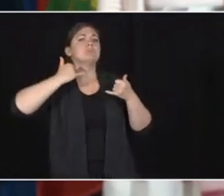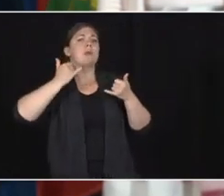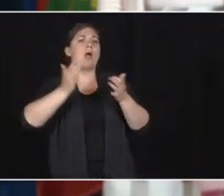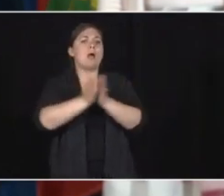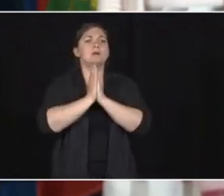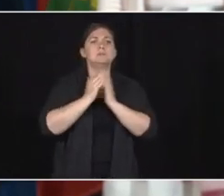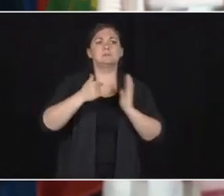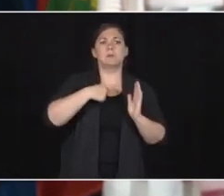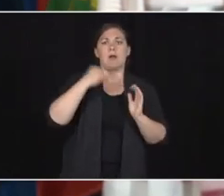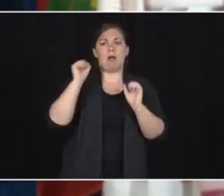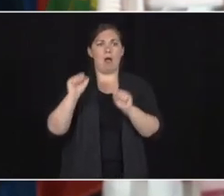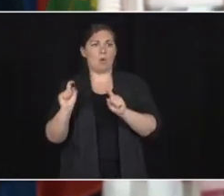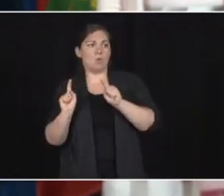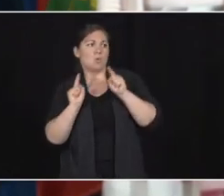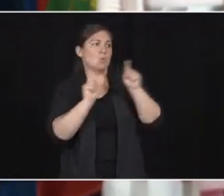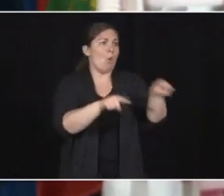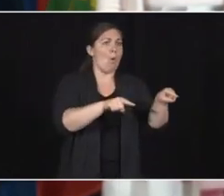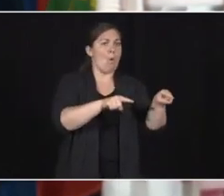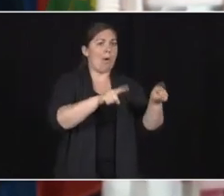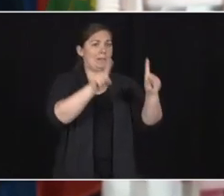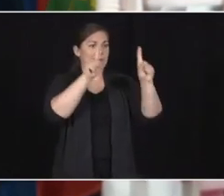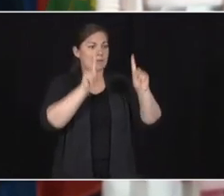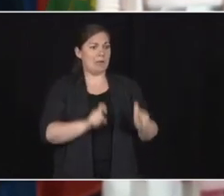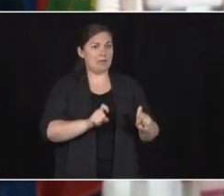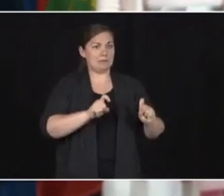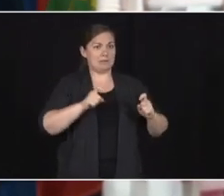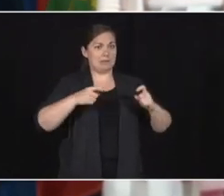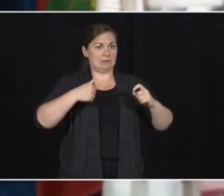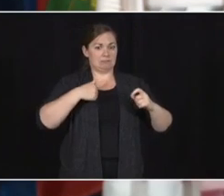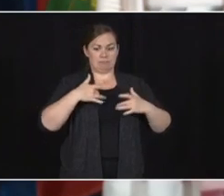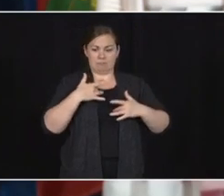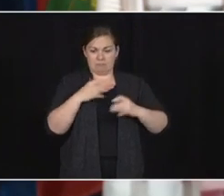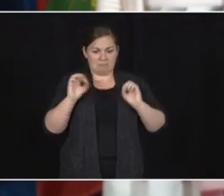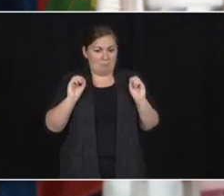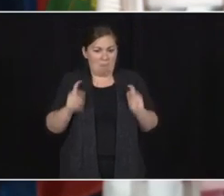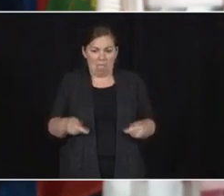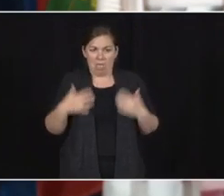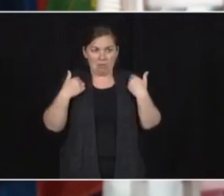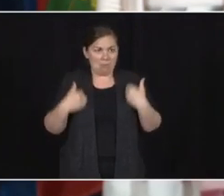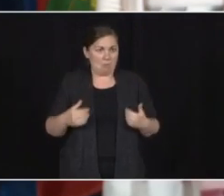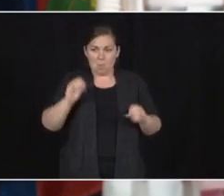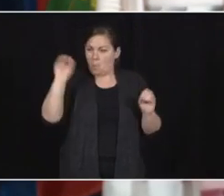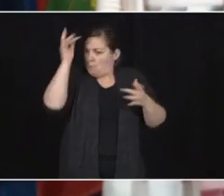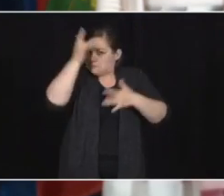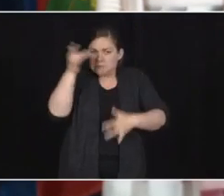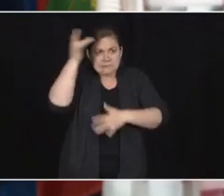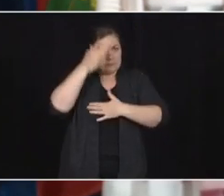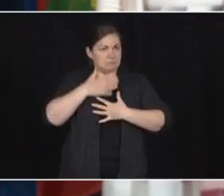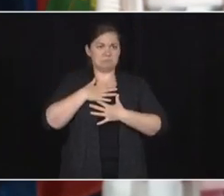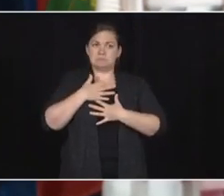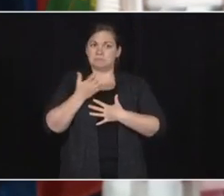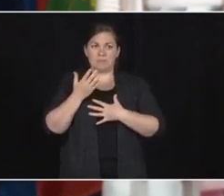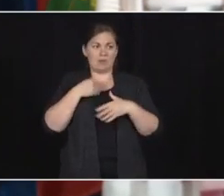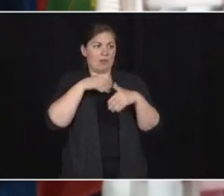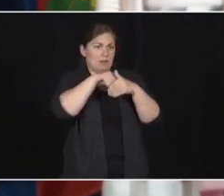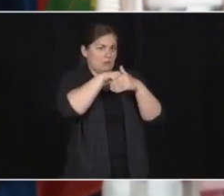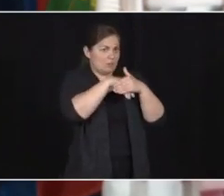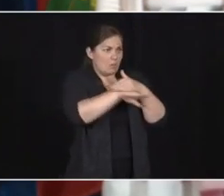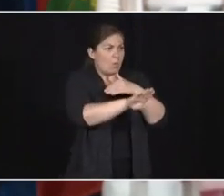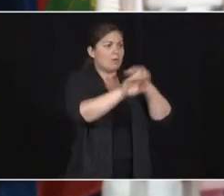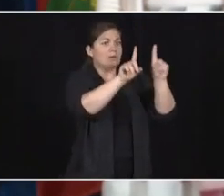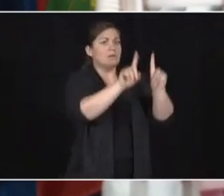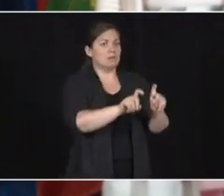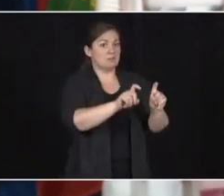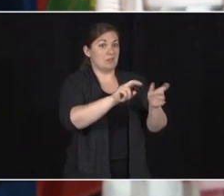I'm asymptomatic, I have no symptoms at all, do I have to self-quarantine? And I've